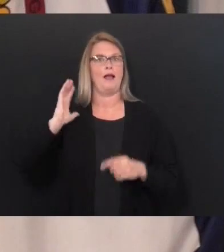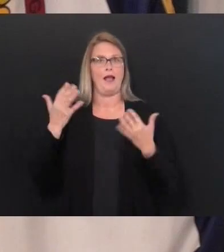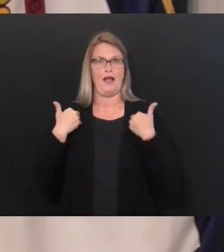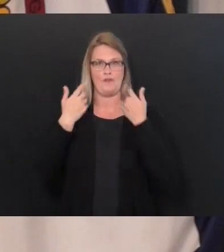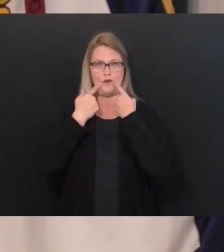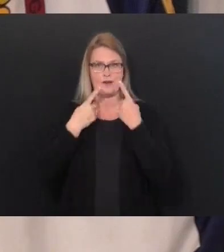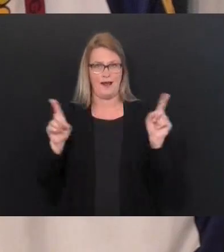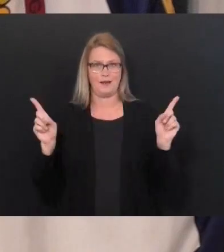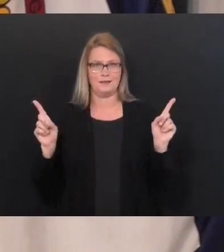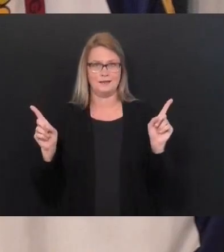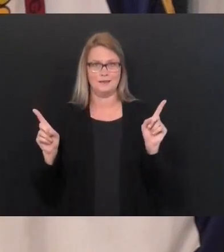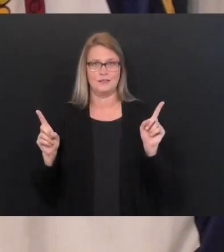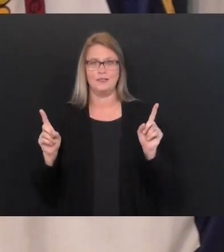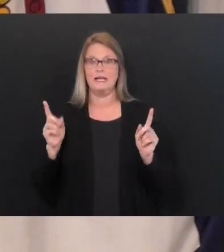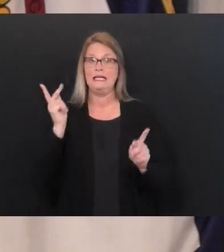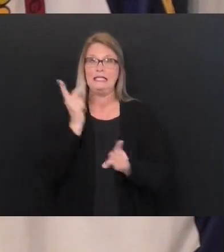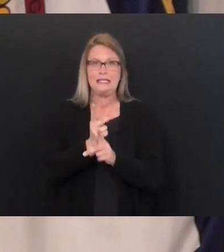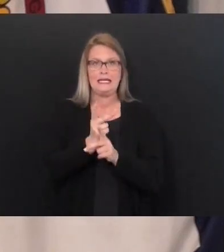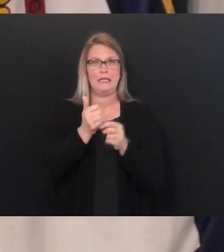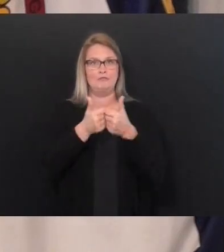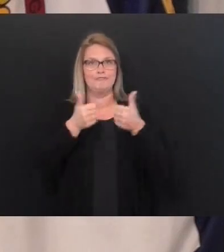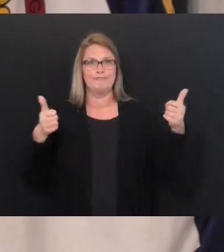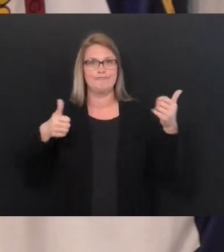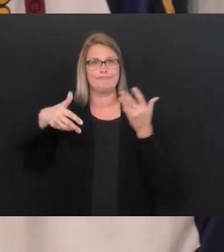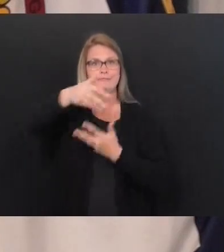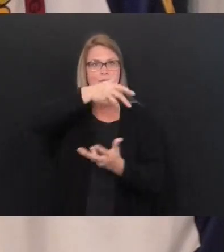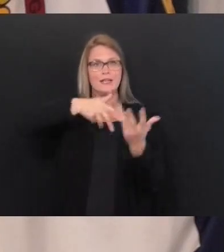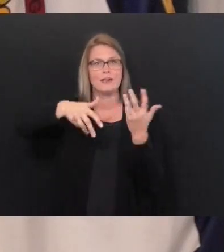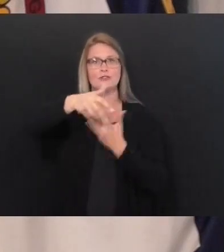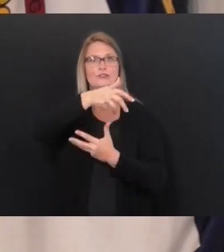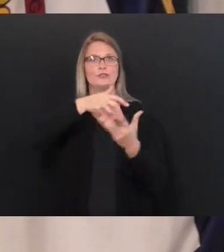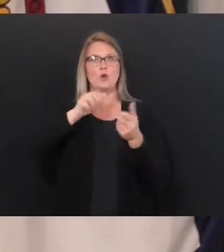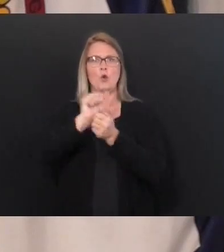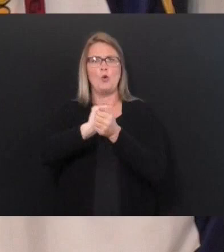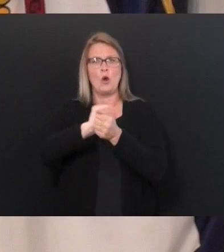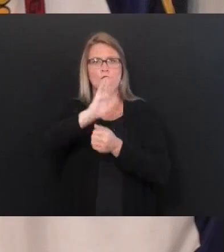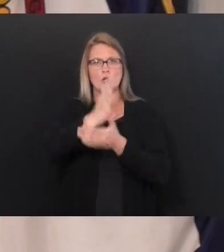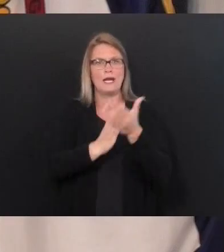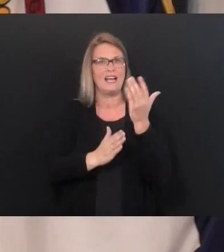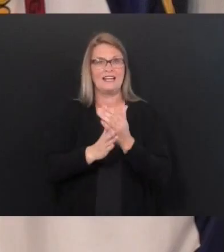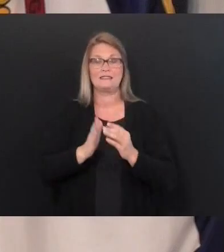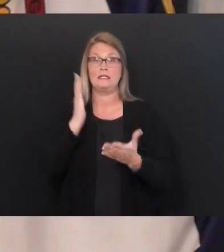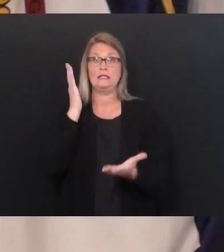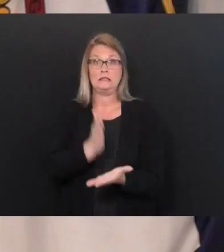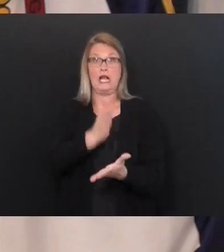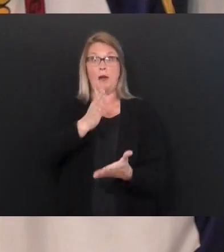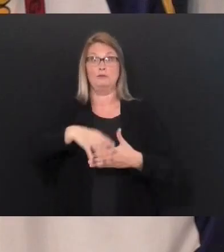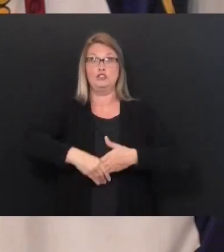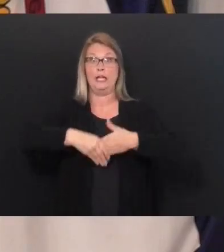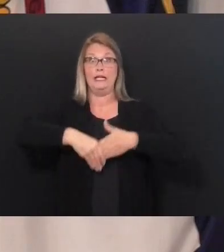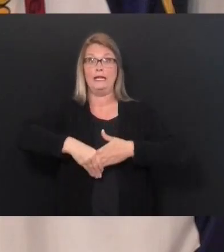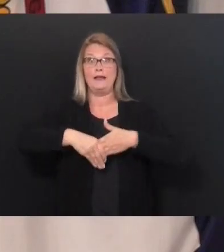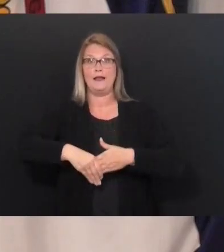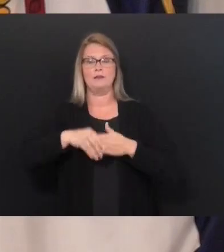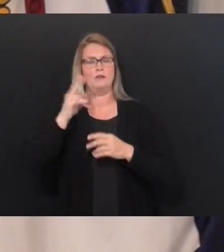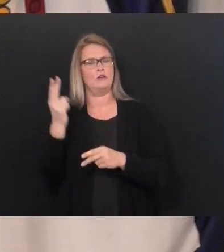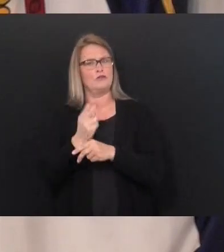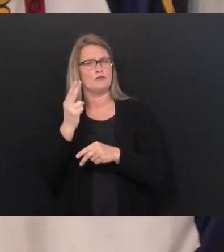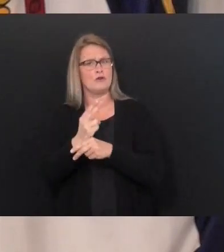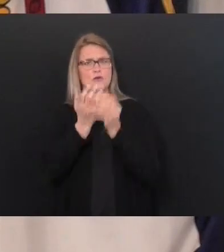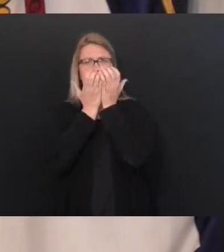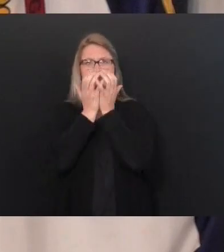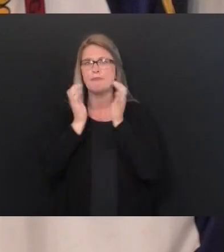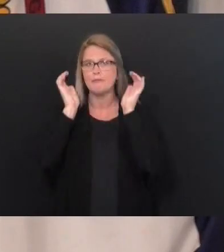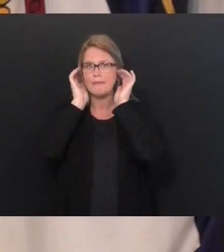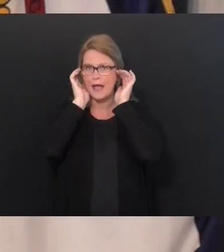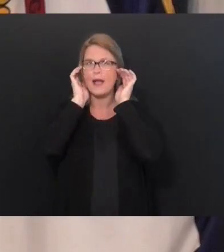We try to social distance. We wash our hands as much as possible. We don't shake hands. You know, we wear masks when we're in